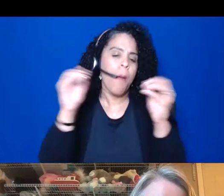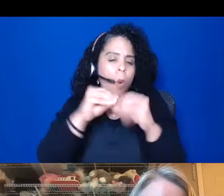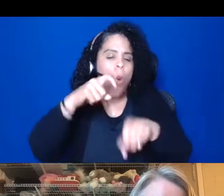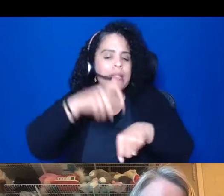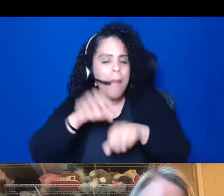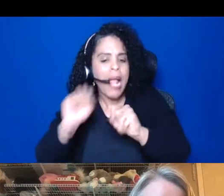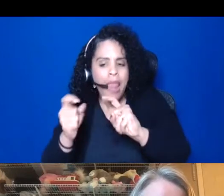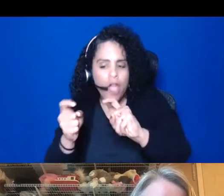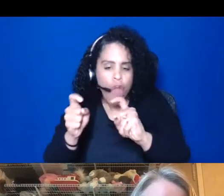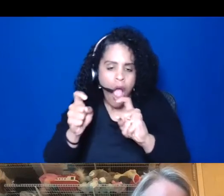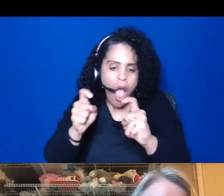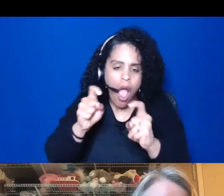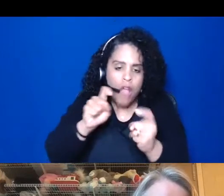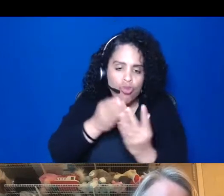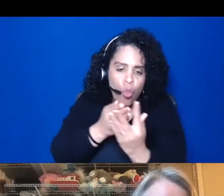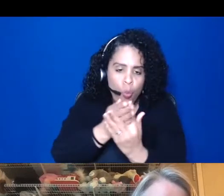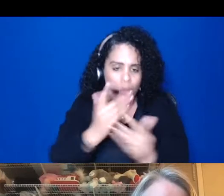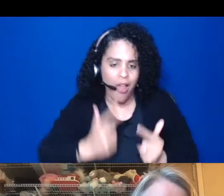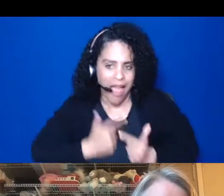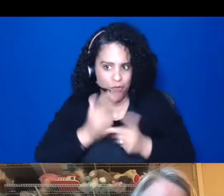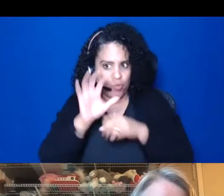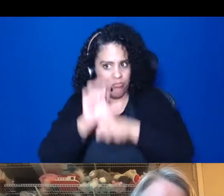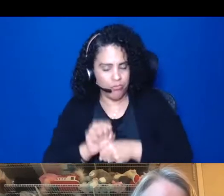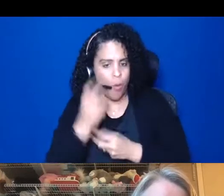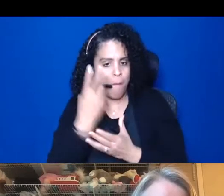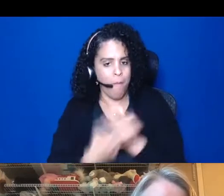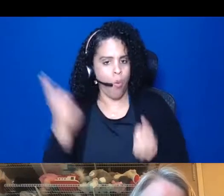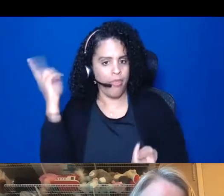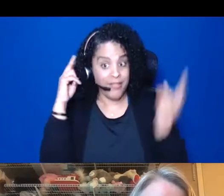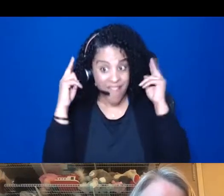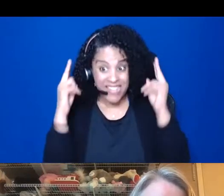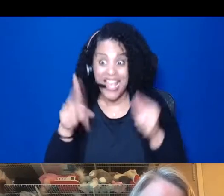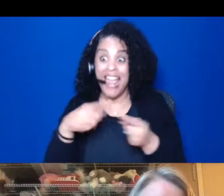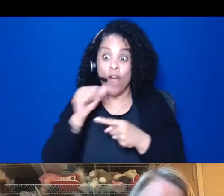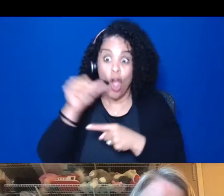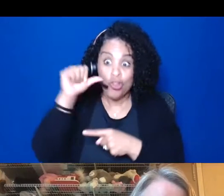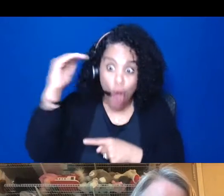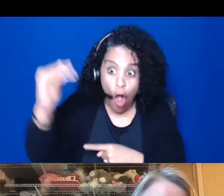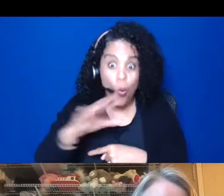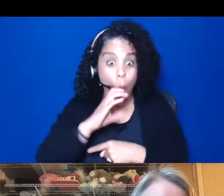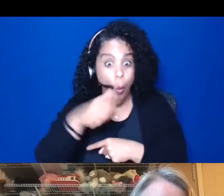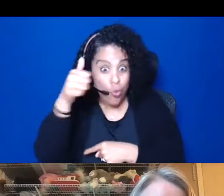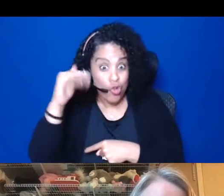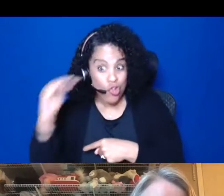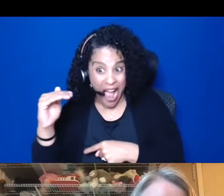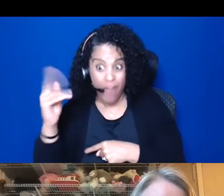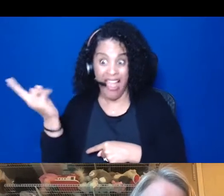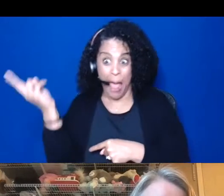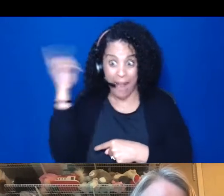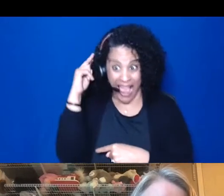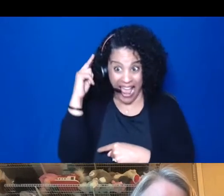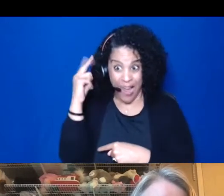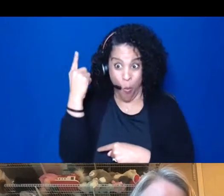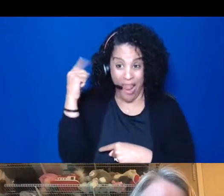adjust throughout their lives to both devices. But when an adult or when an older child gets implanted in one ear and then later